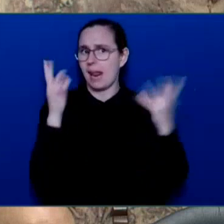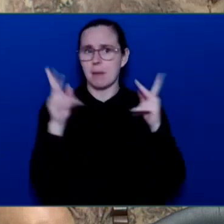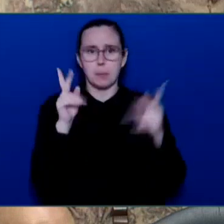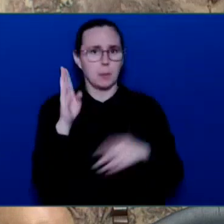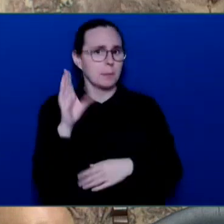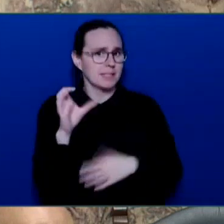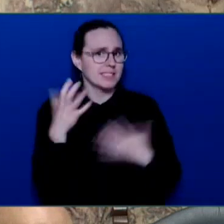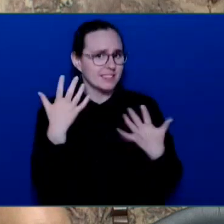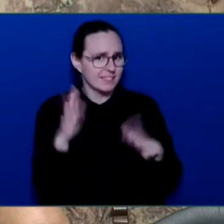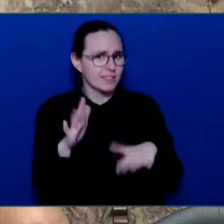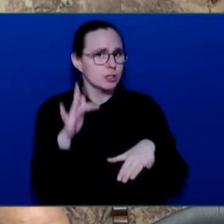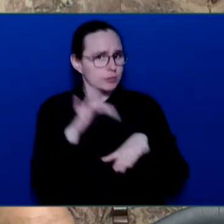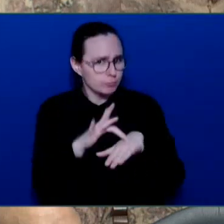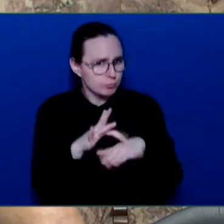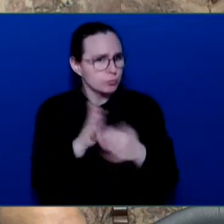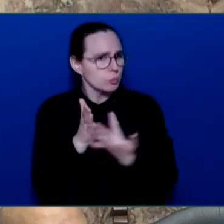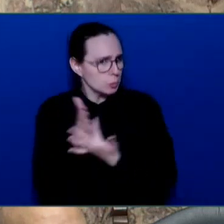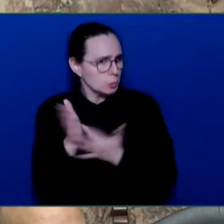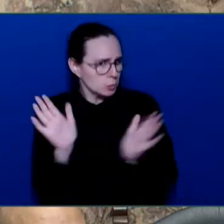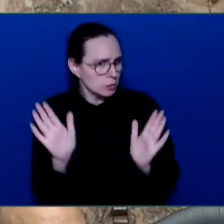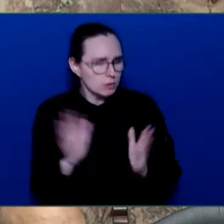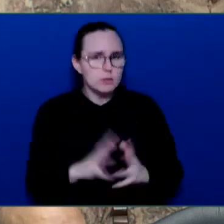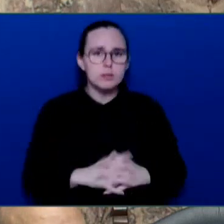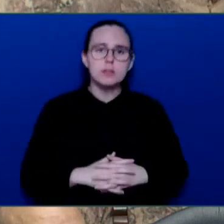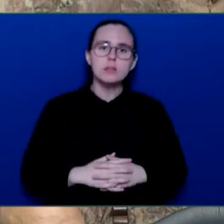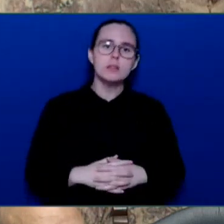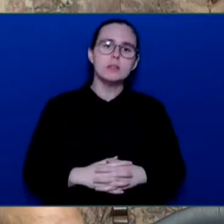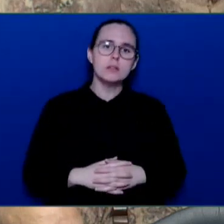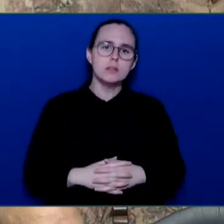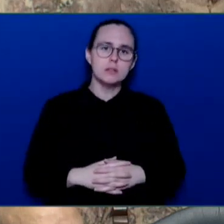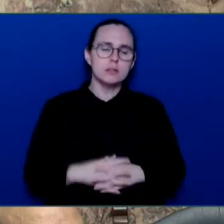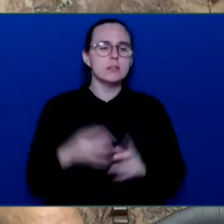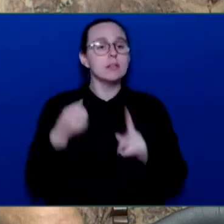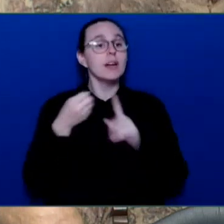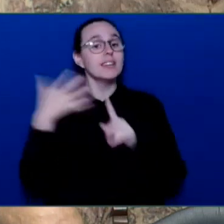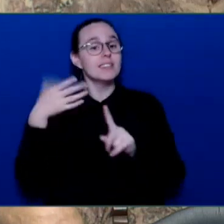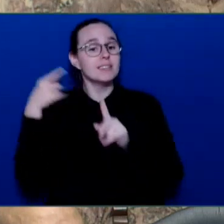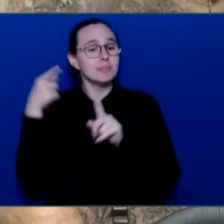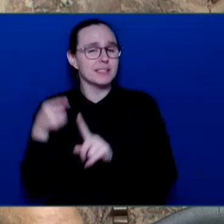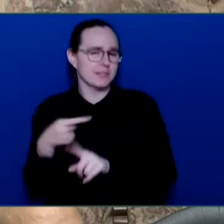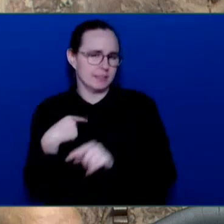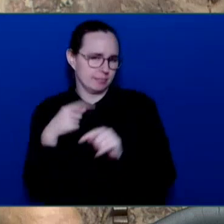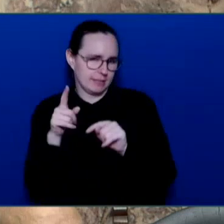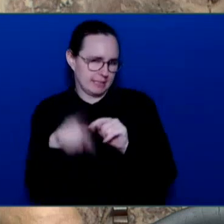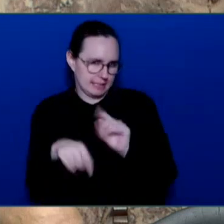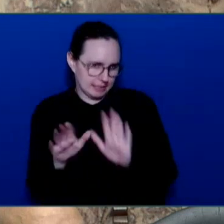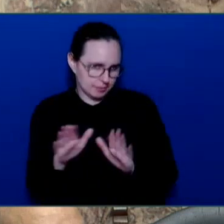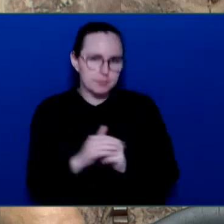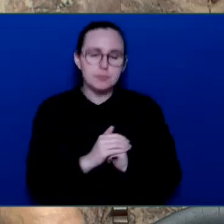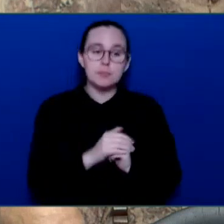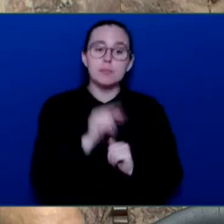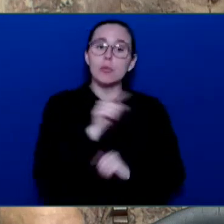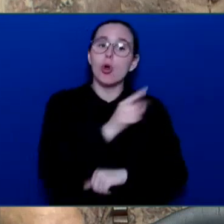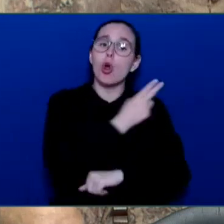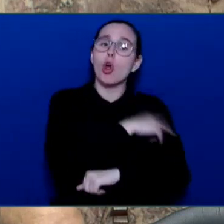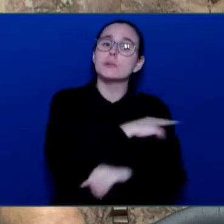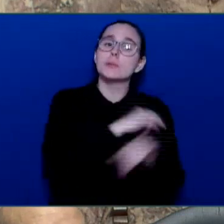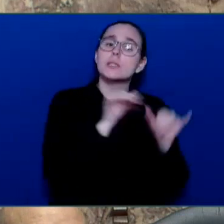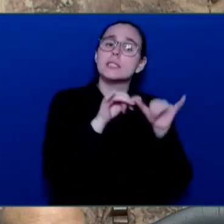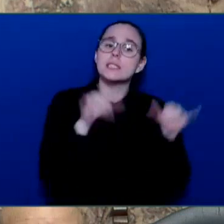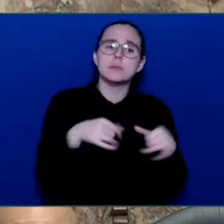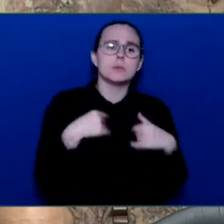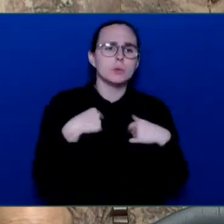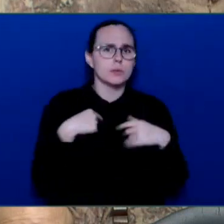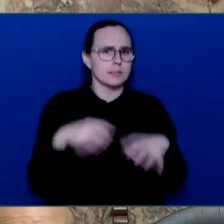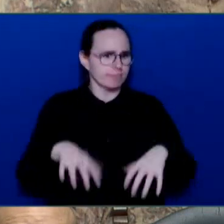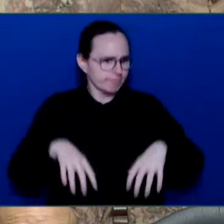system, we continue to take exceptional action, especially with respect to health human